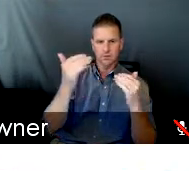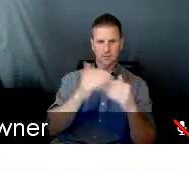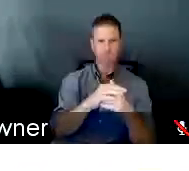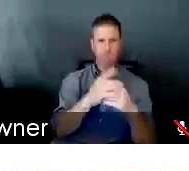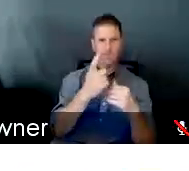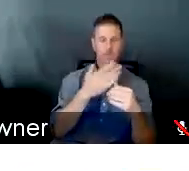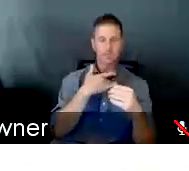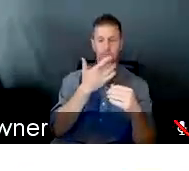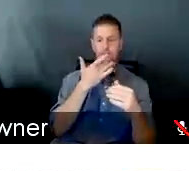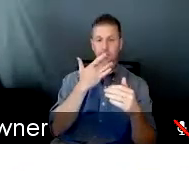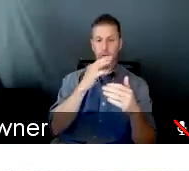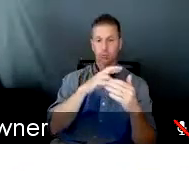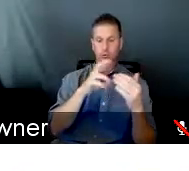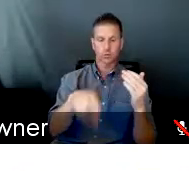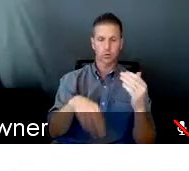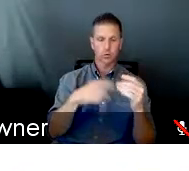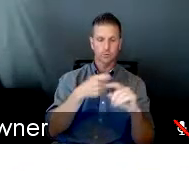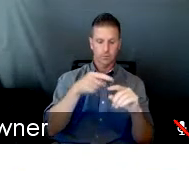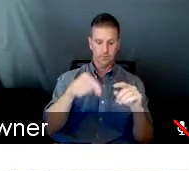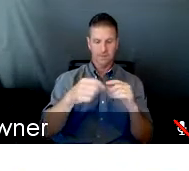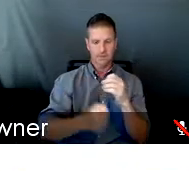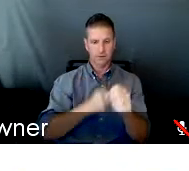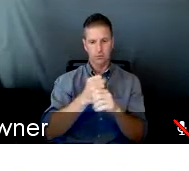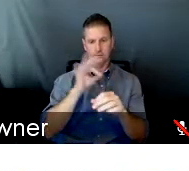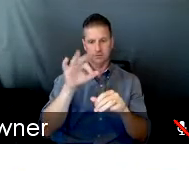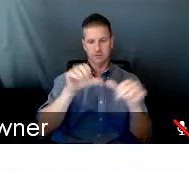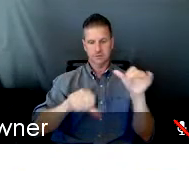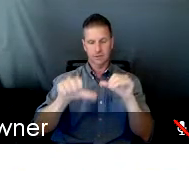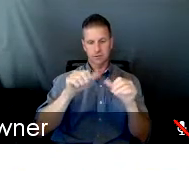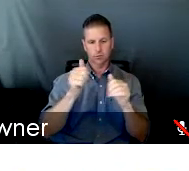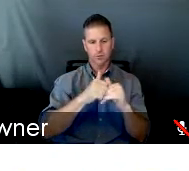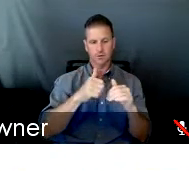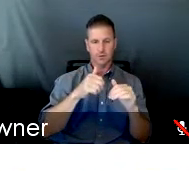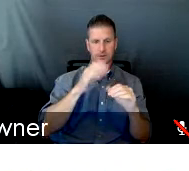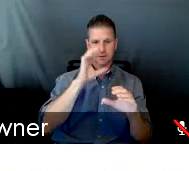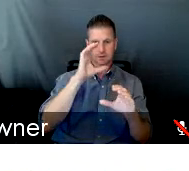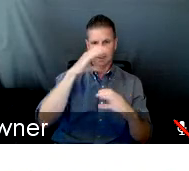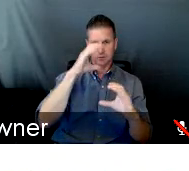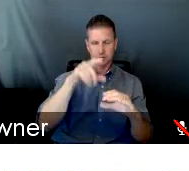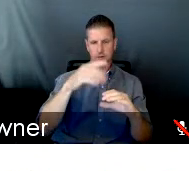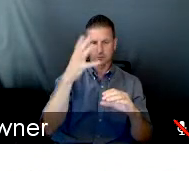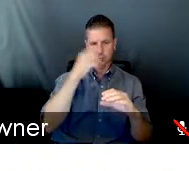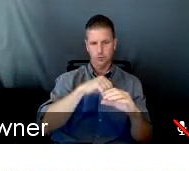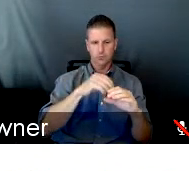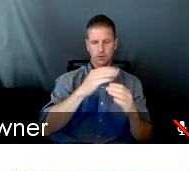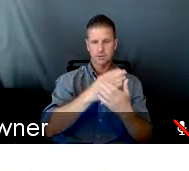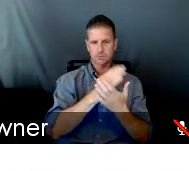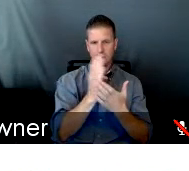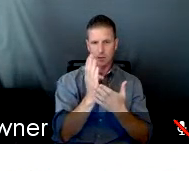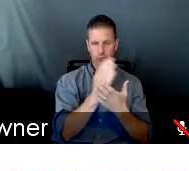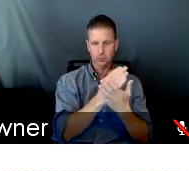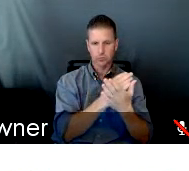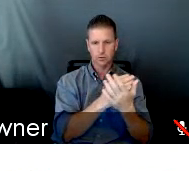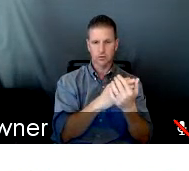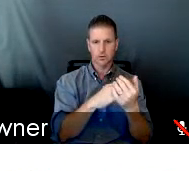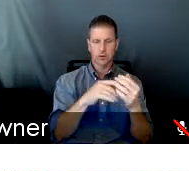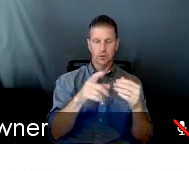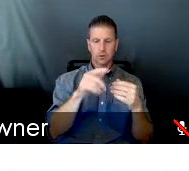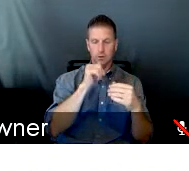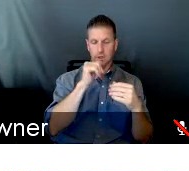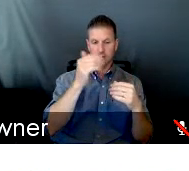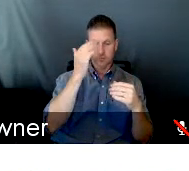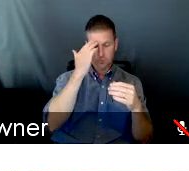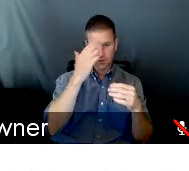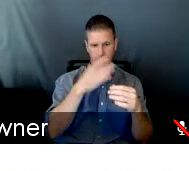favorite results from this year of science with this telescope is this beautiful spectrum. So if, in case you're unfamiliar, I like to